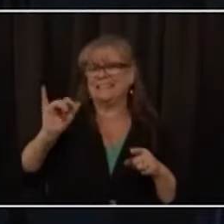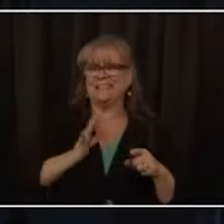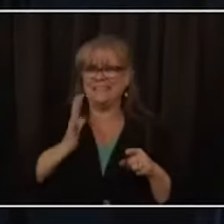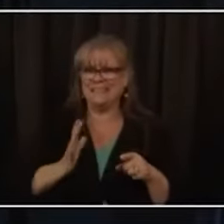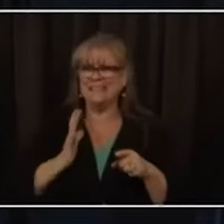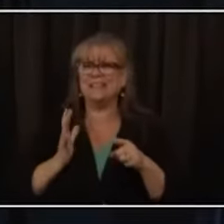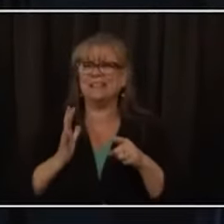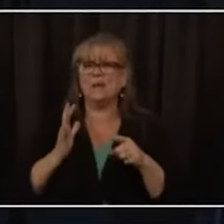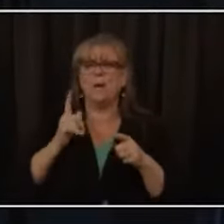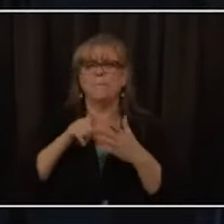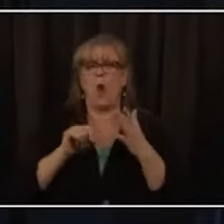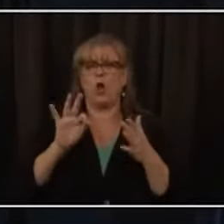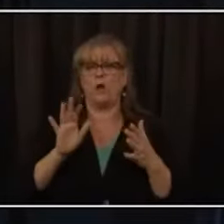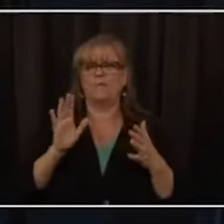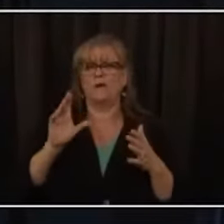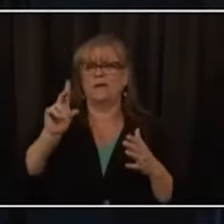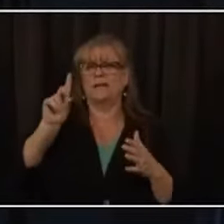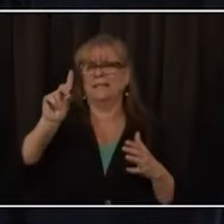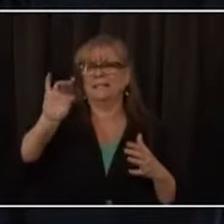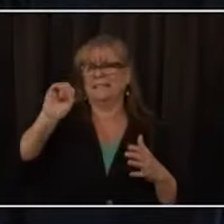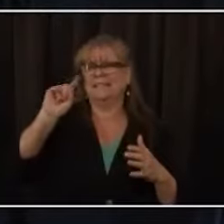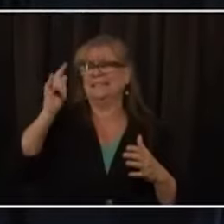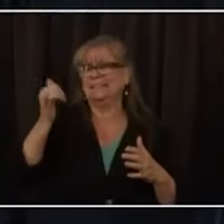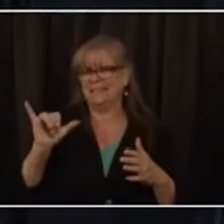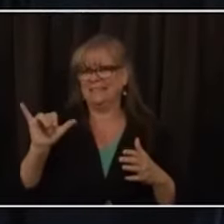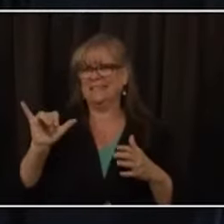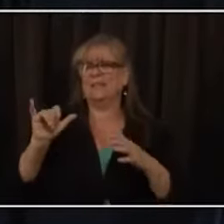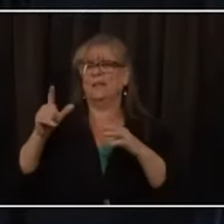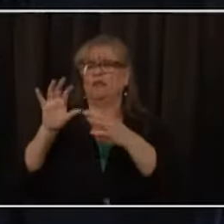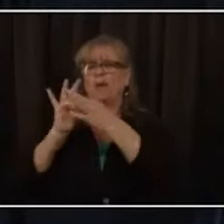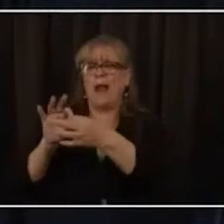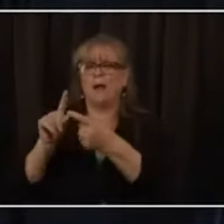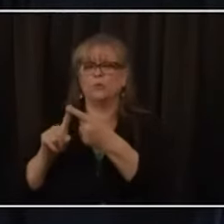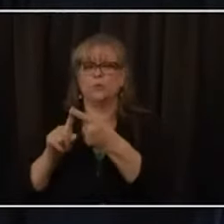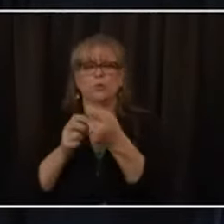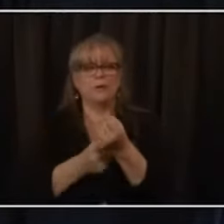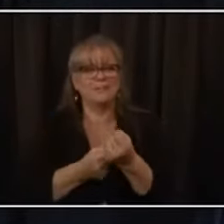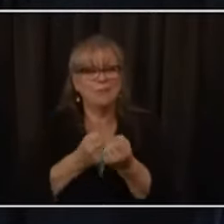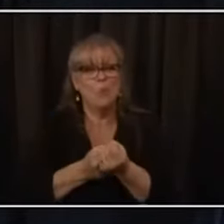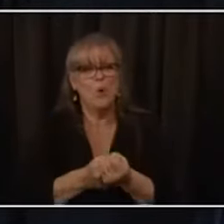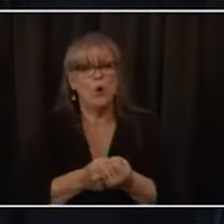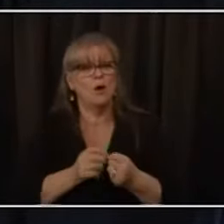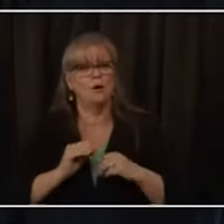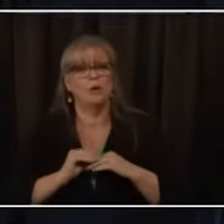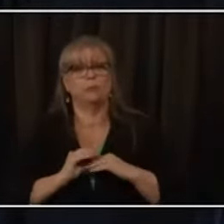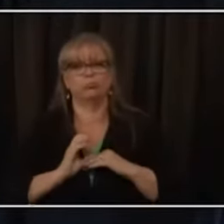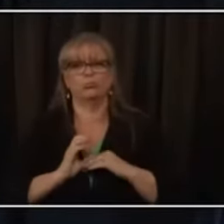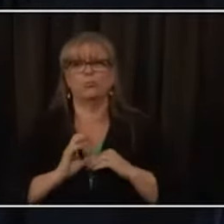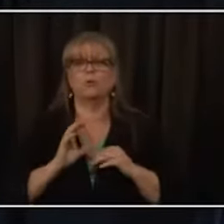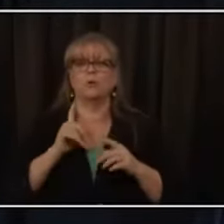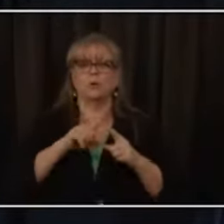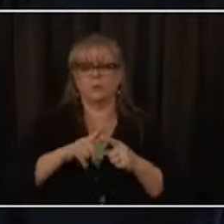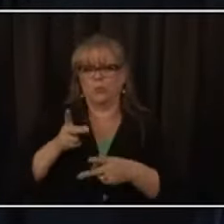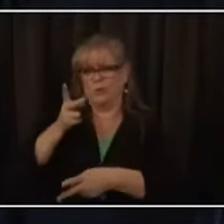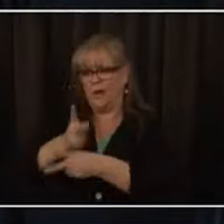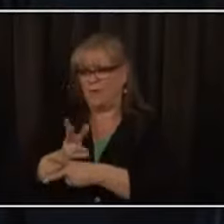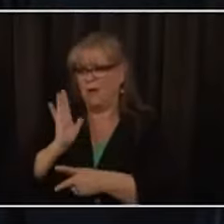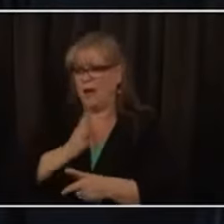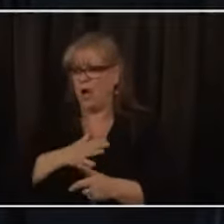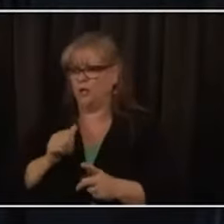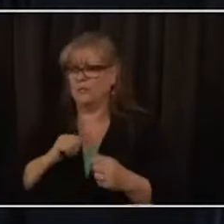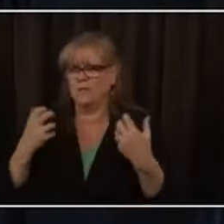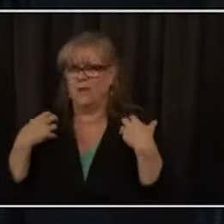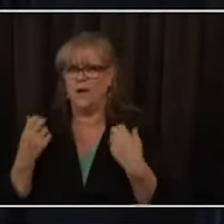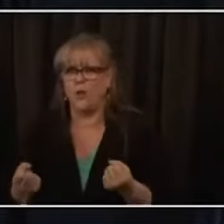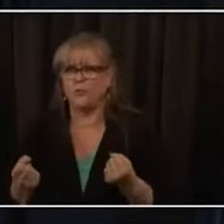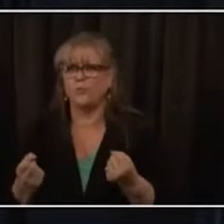ourselves. It's also part of the bigger picture of public health. It's important socially and academically that kids are able